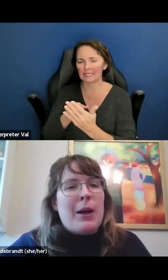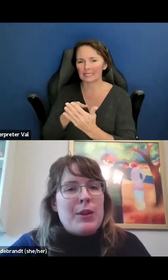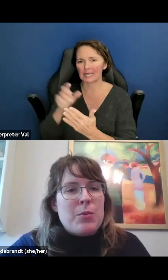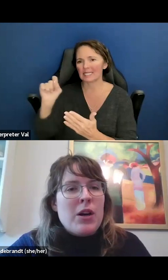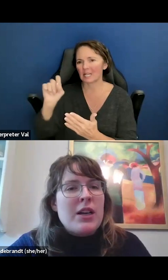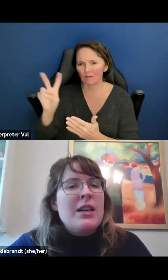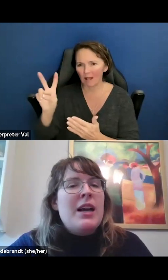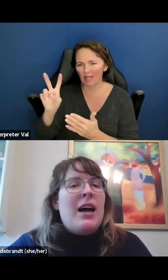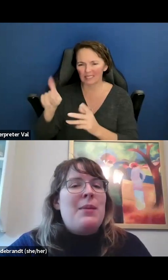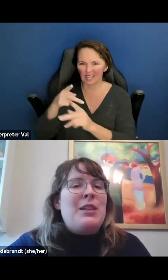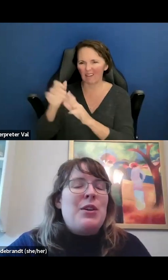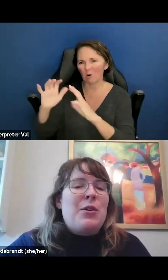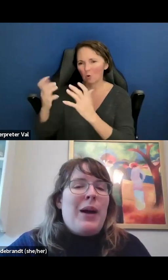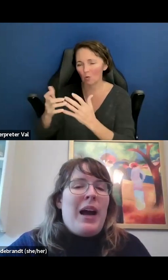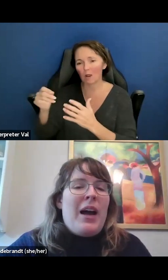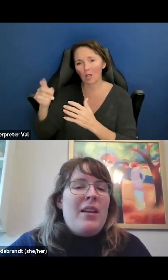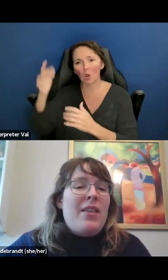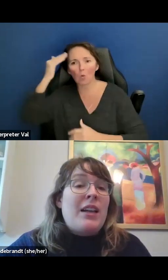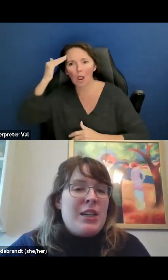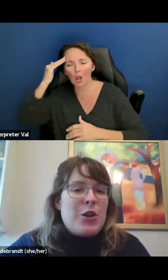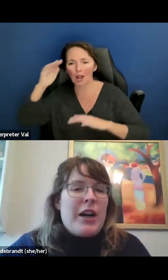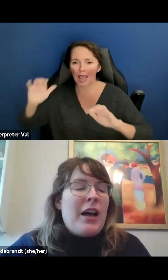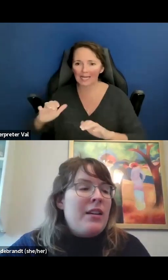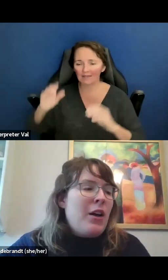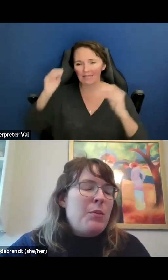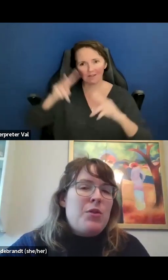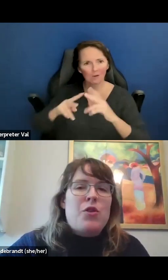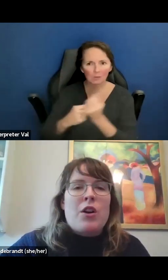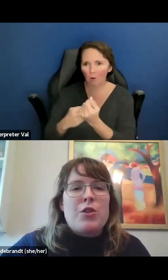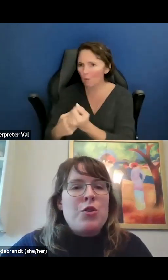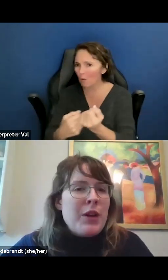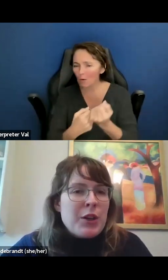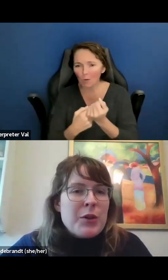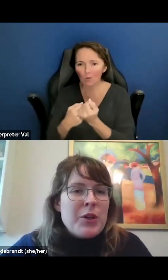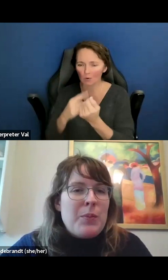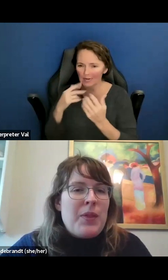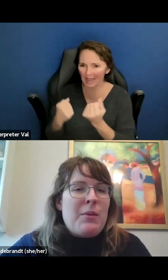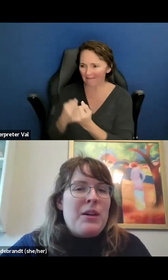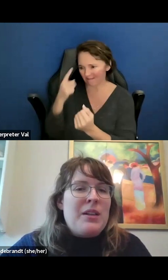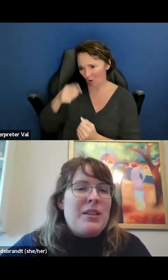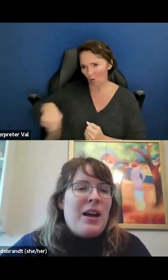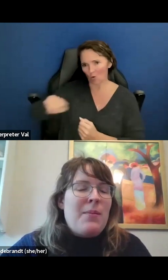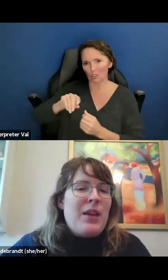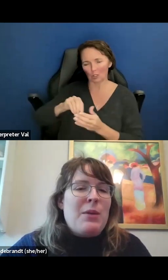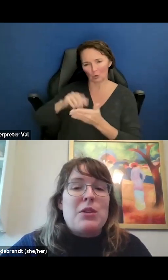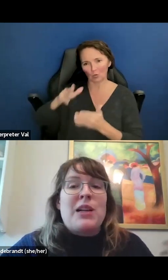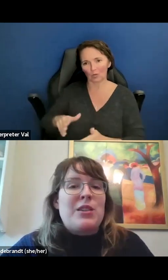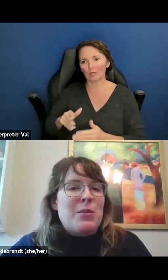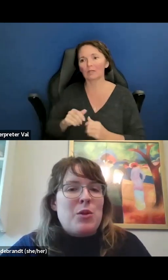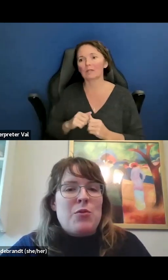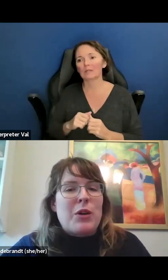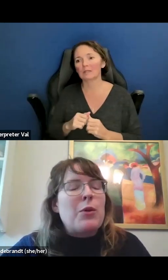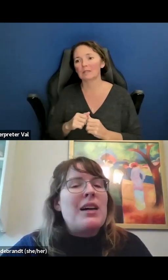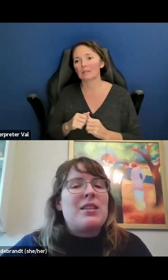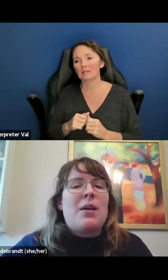passionate about this work. And so that teacher had helped start a student group that was in response to